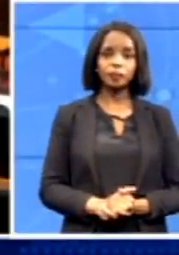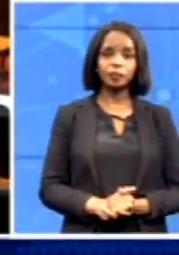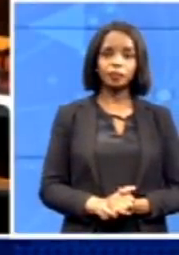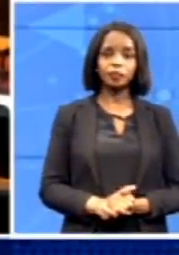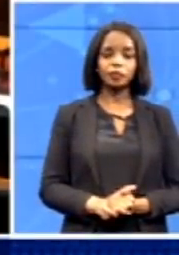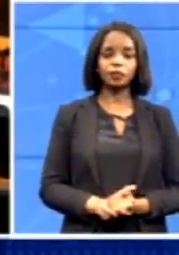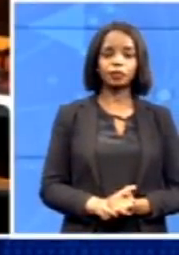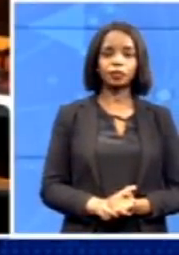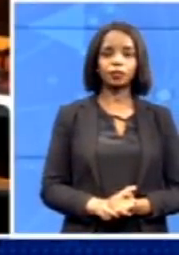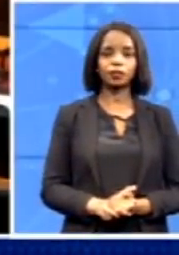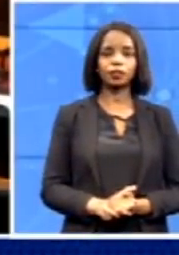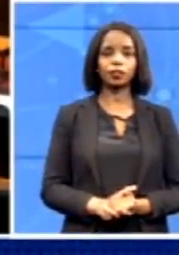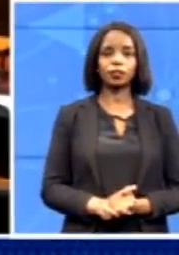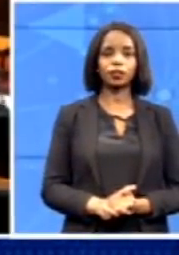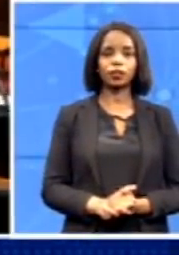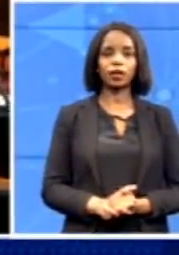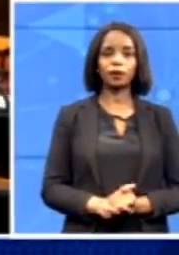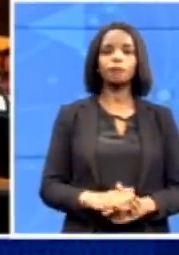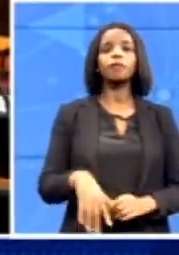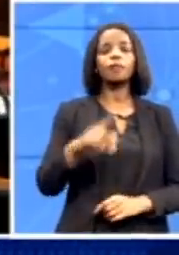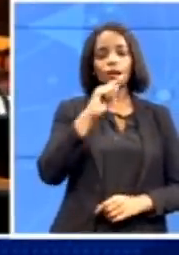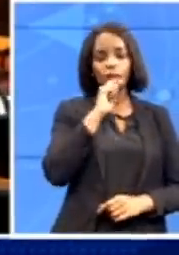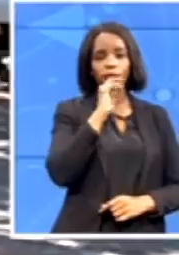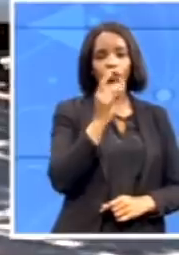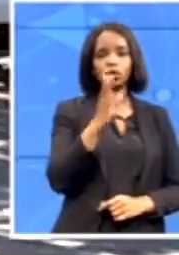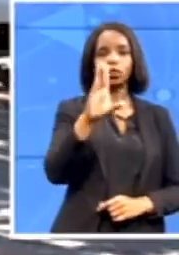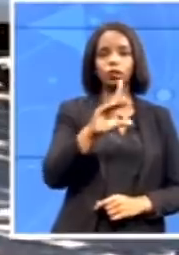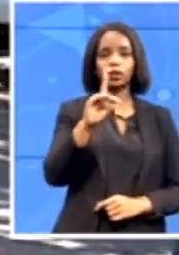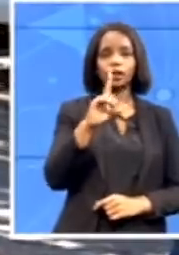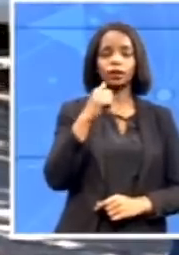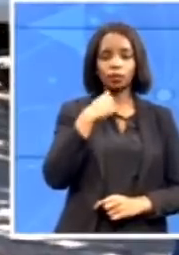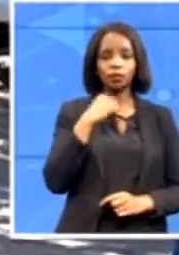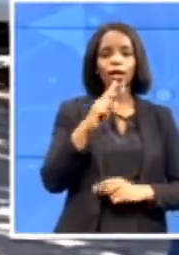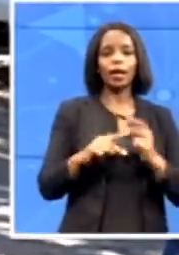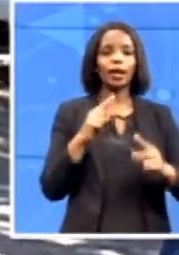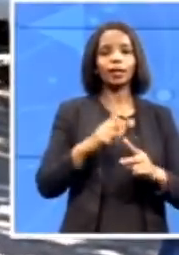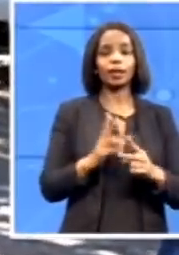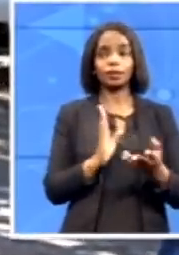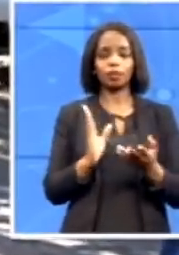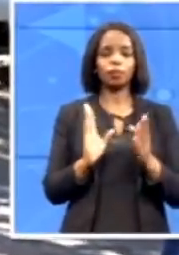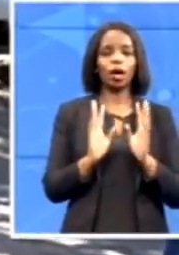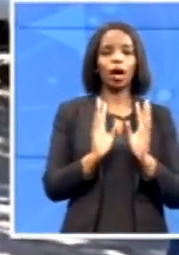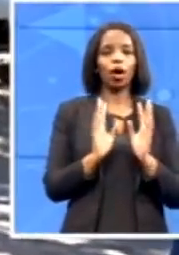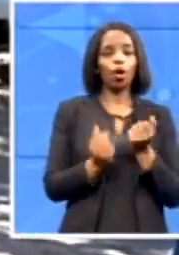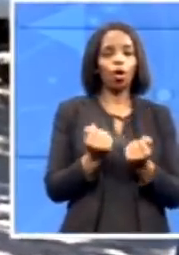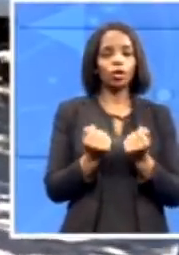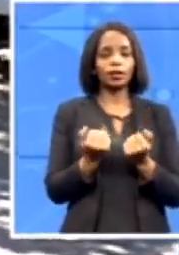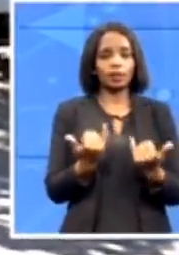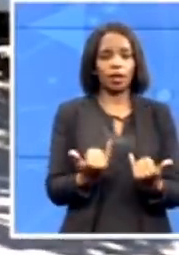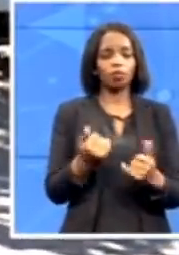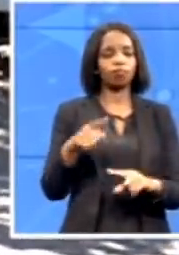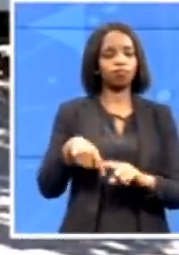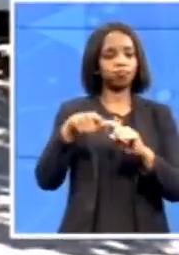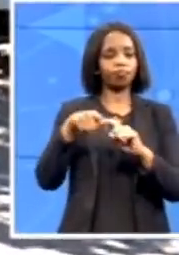Very good morning to Desiree and our viewers. Once again, the court has taken a short break after about an hour and a half of